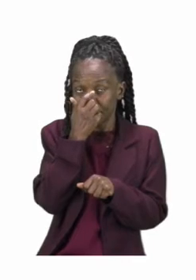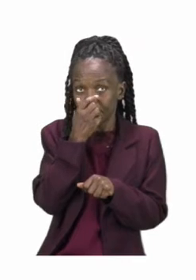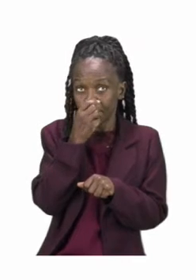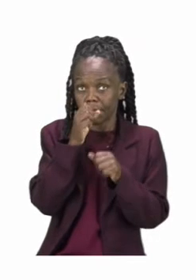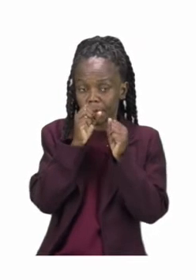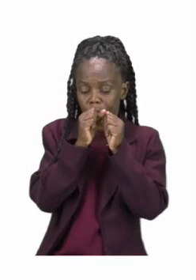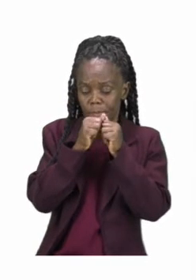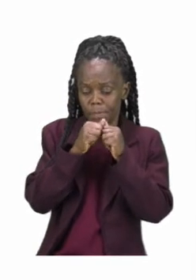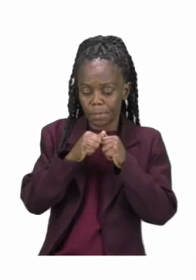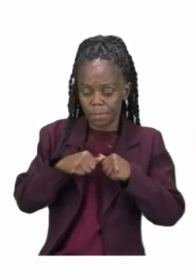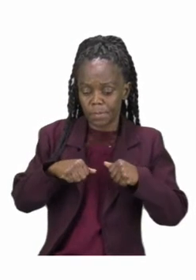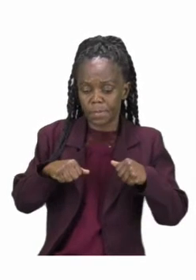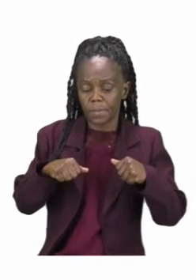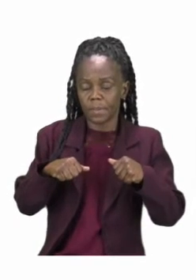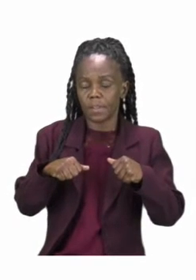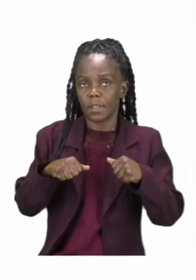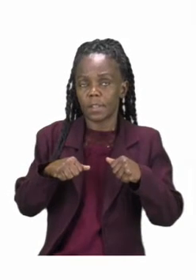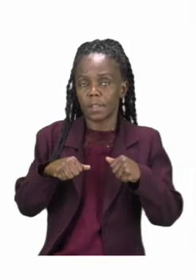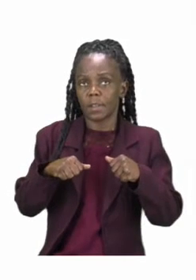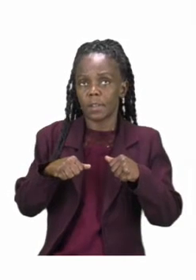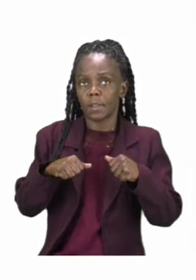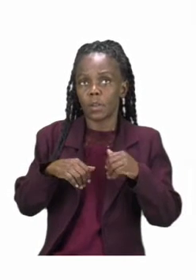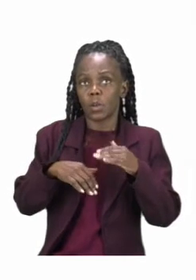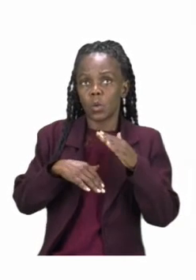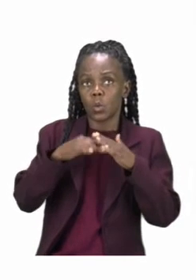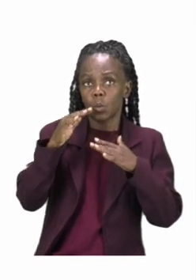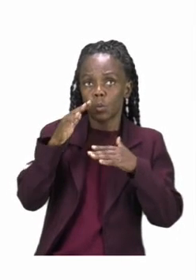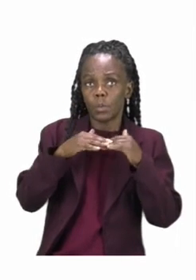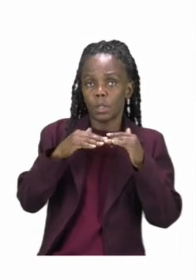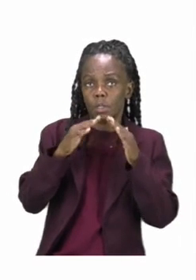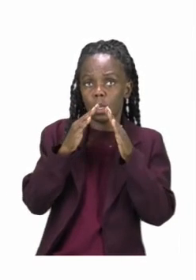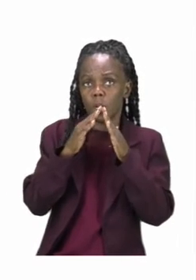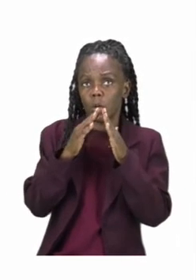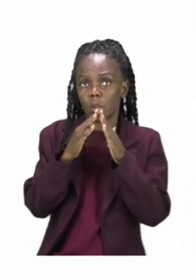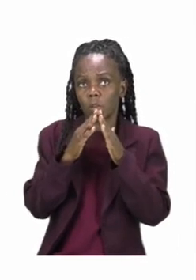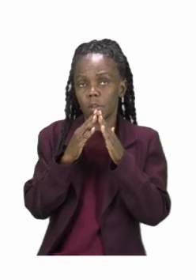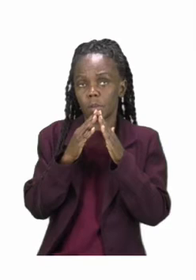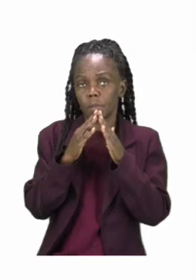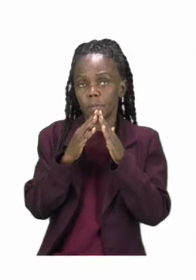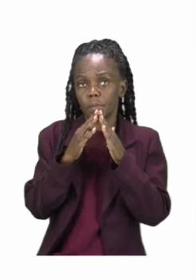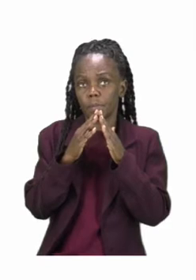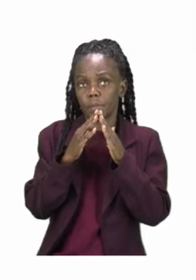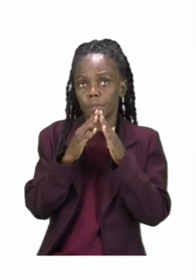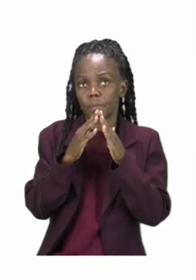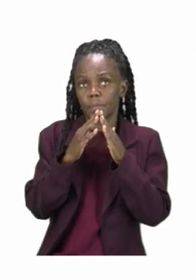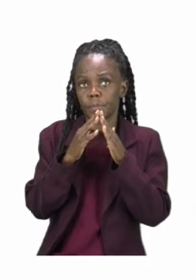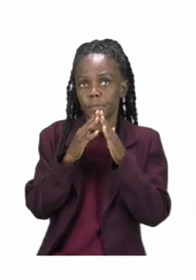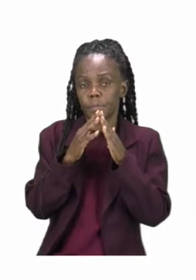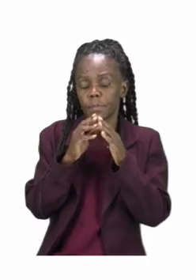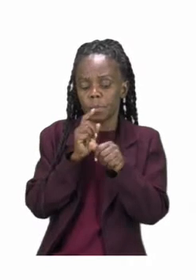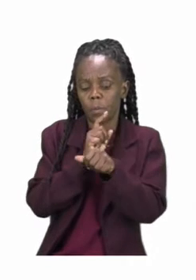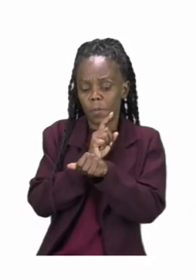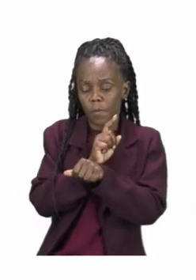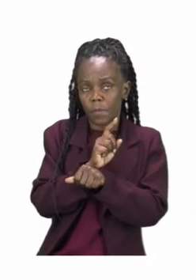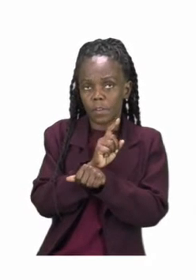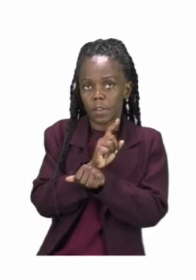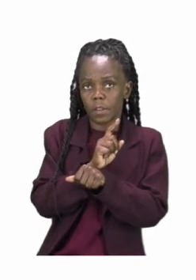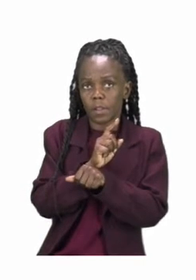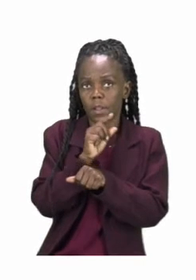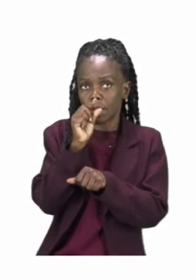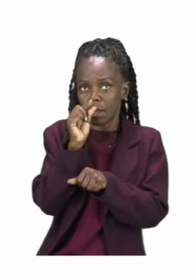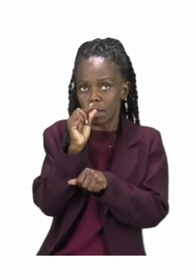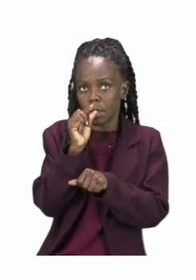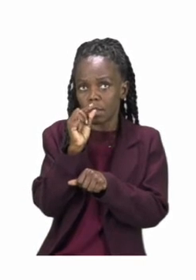decided that they wanted to build houses. The first little pig decided that